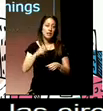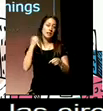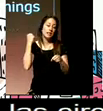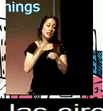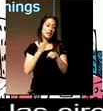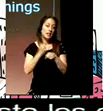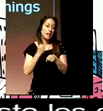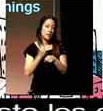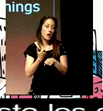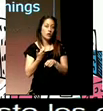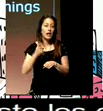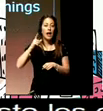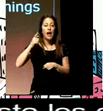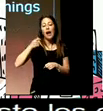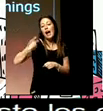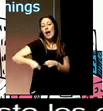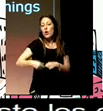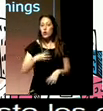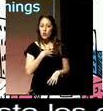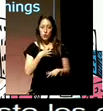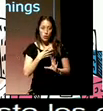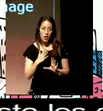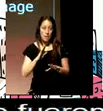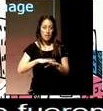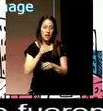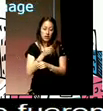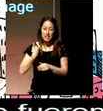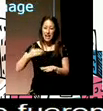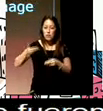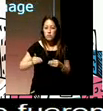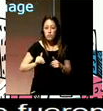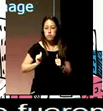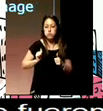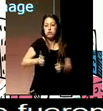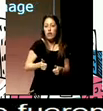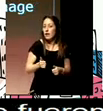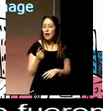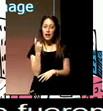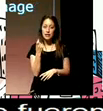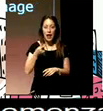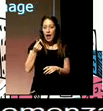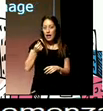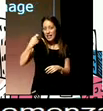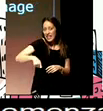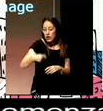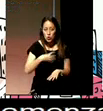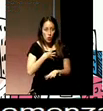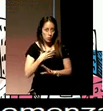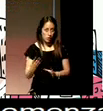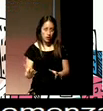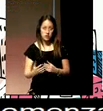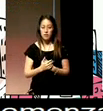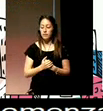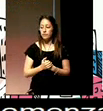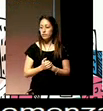to manage these actions, the costs, the feasibility and the impact, and timeframes. Very